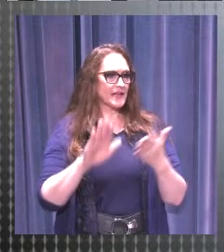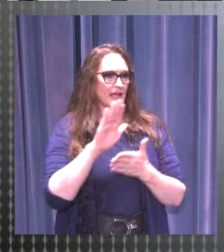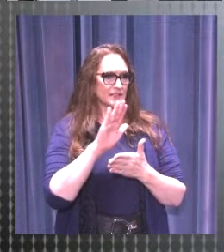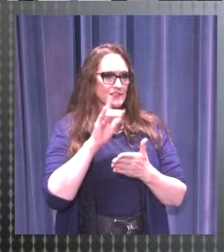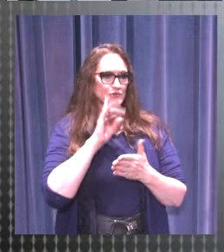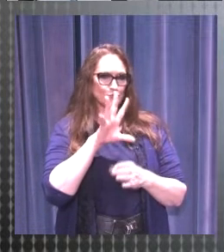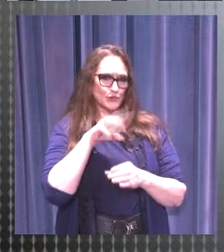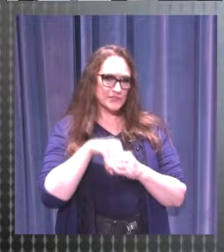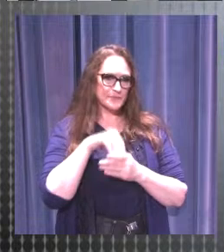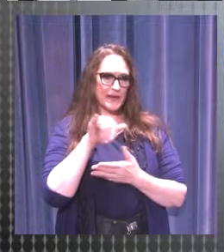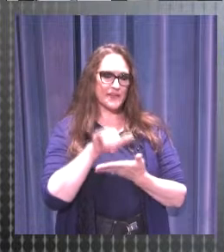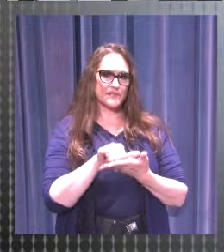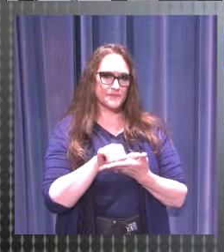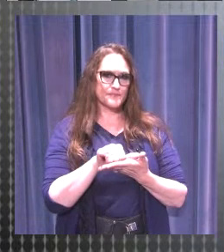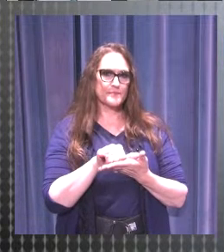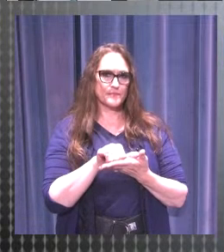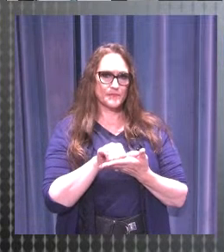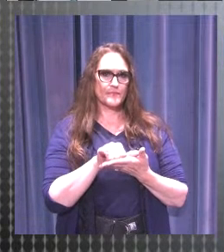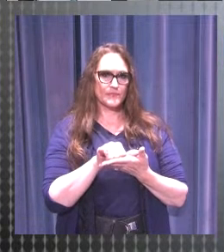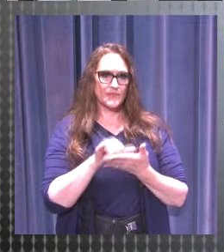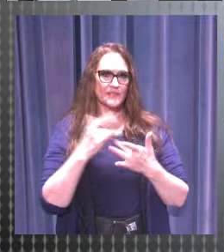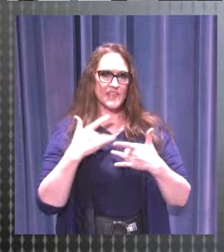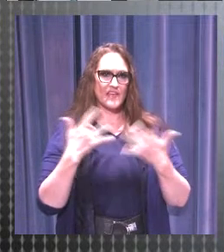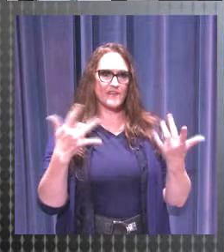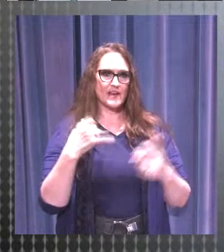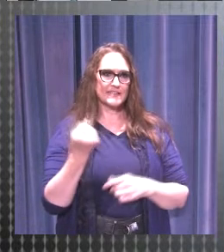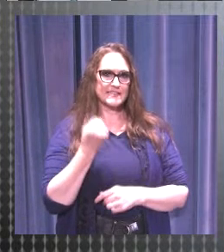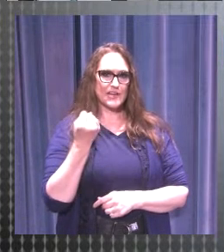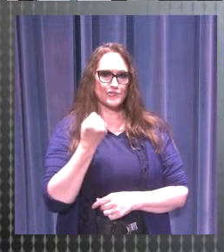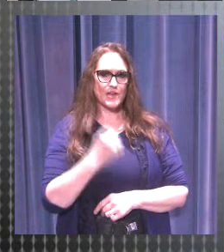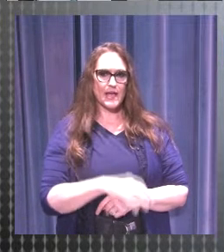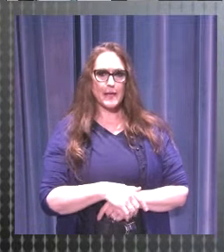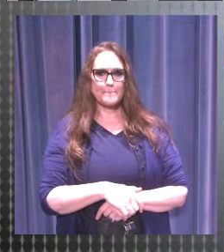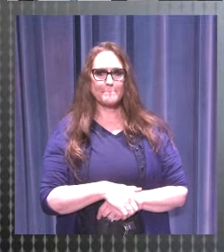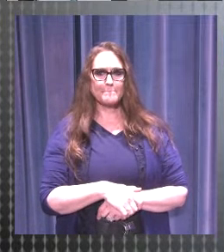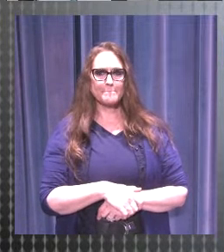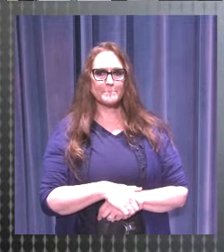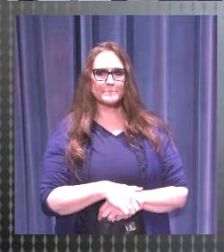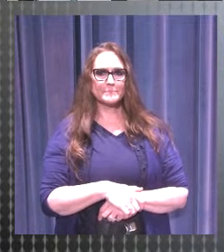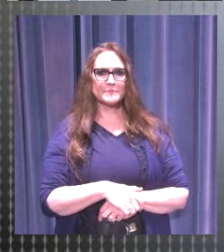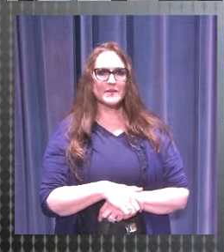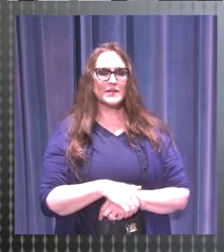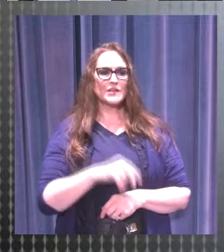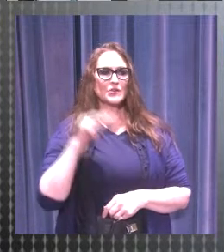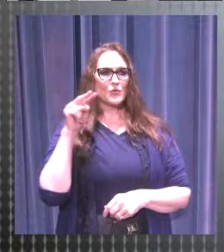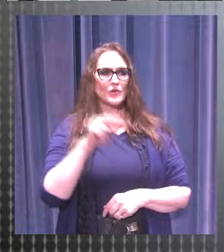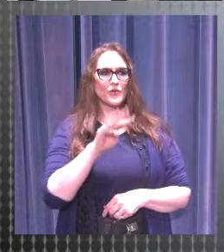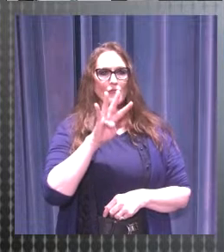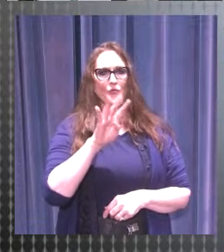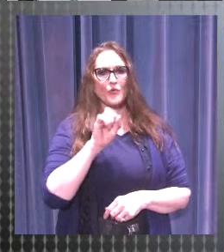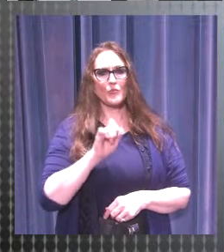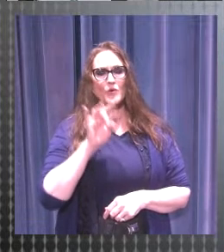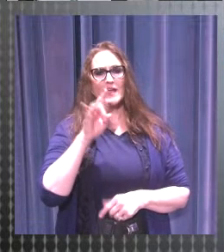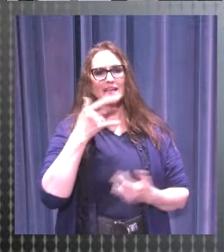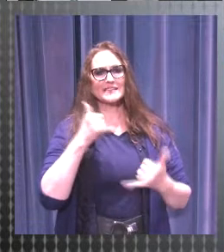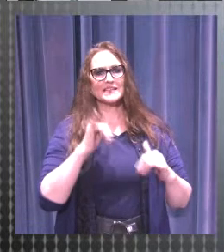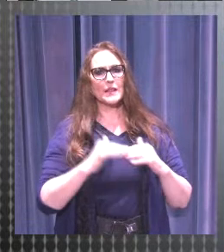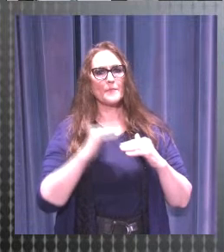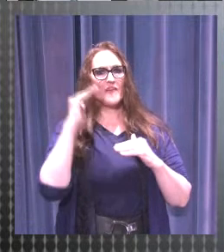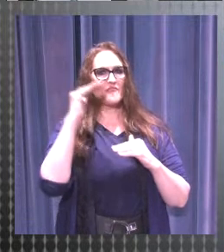that participated in the event on Saturday. So we're looking at a 4.8, still